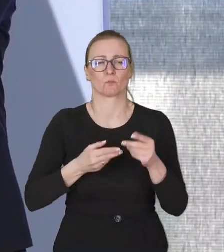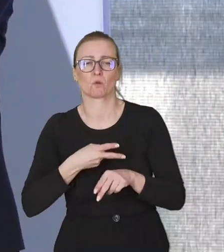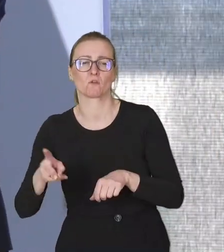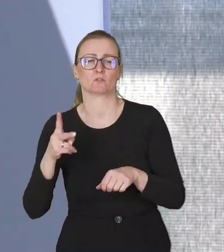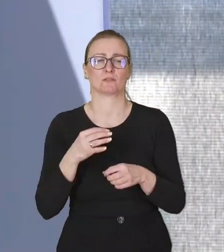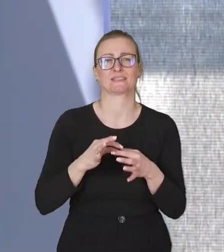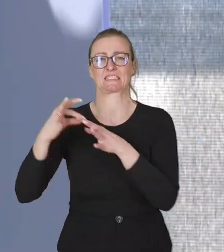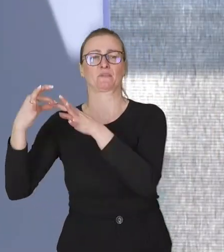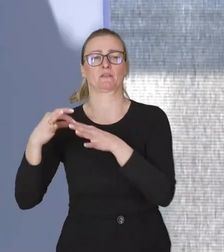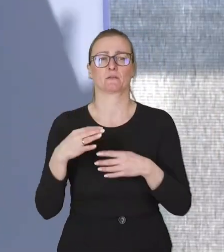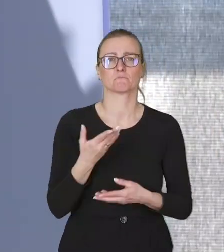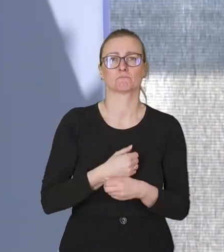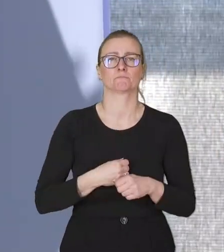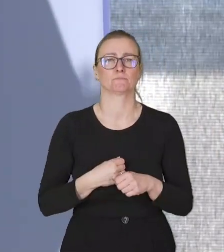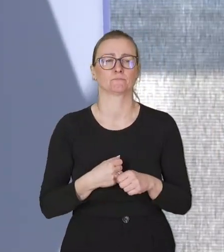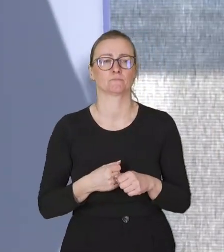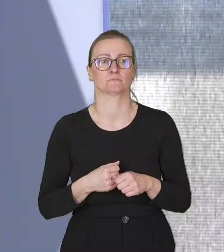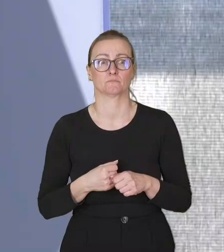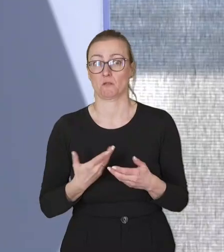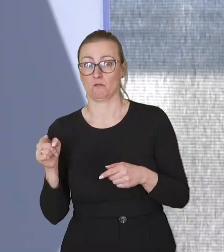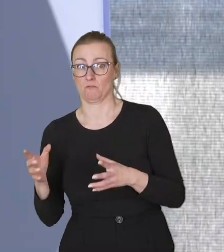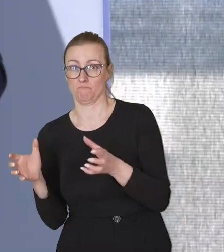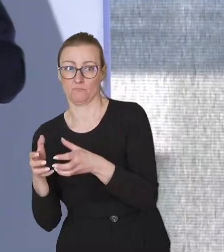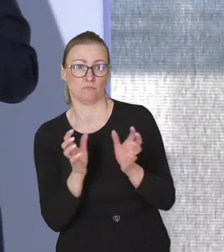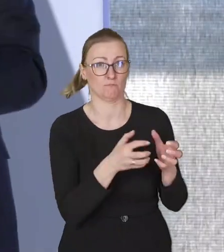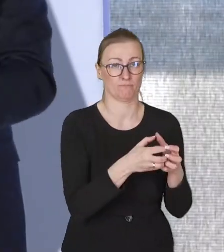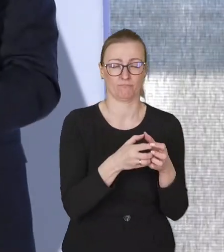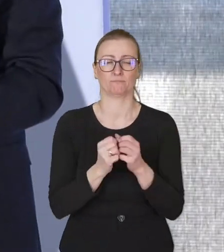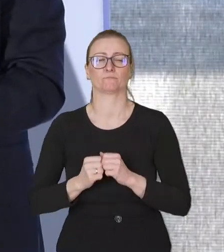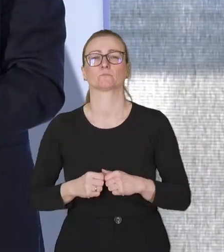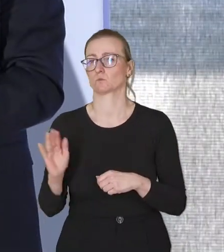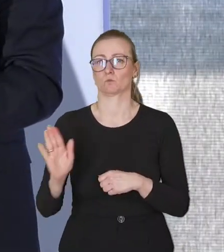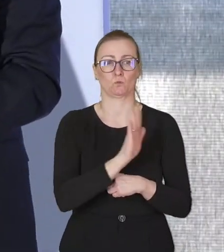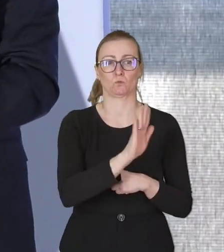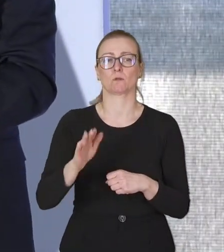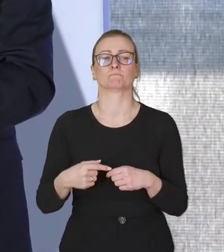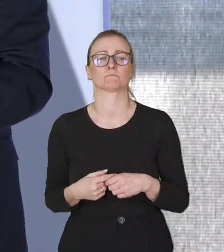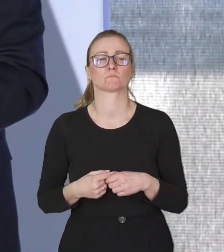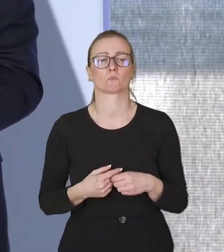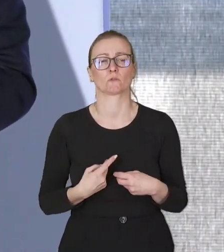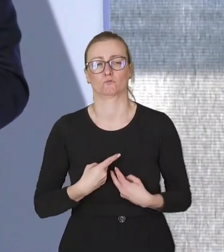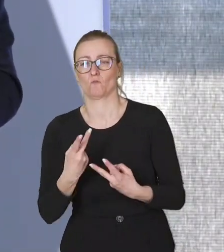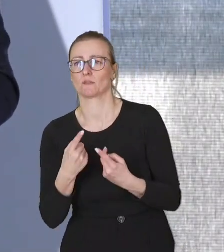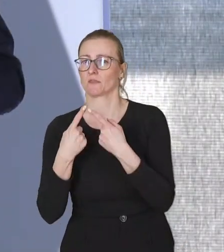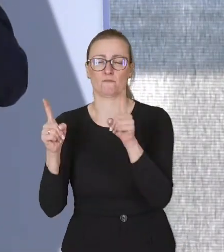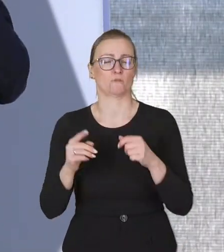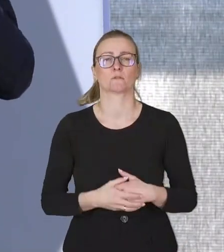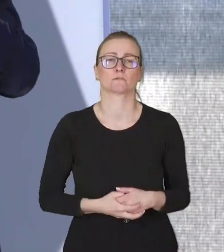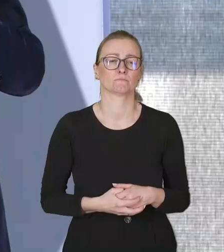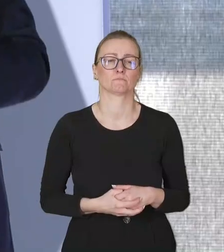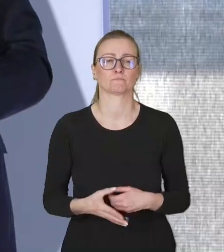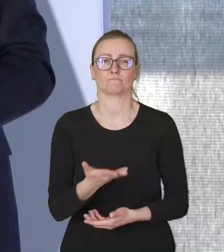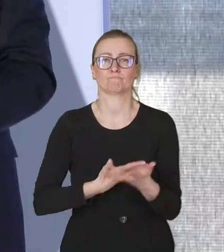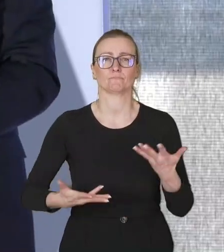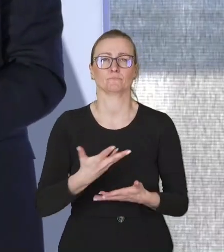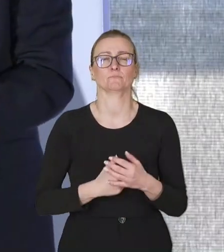global challenges and the global big policy issues. That's why we need to focus more on